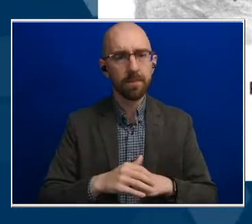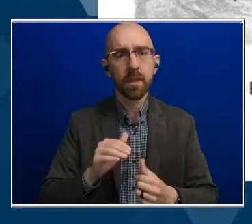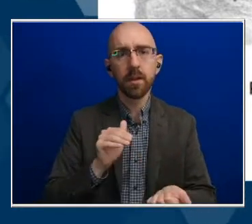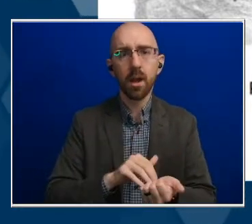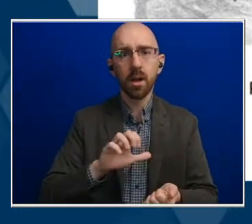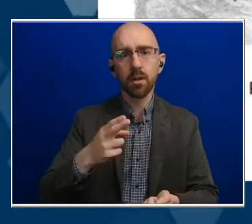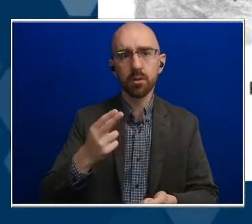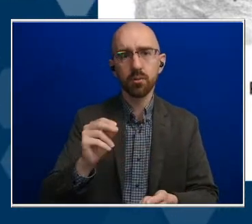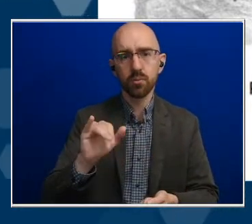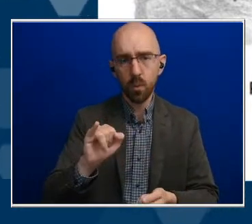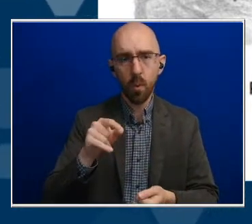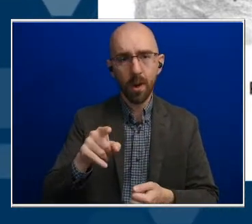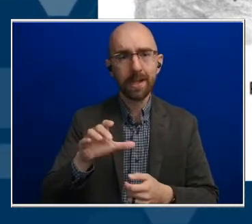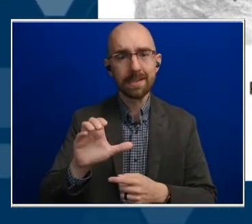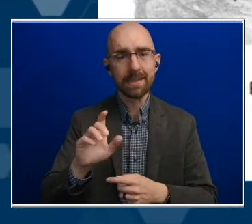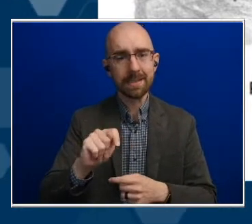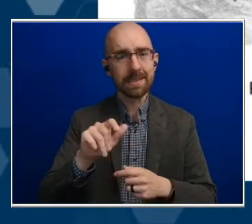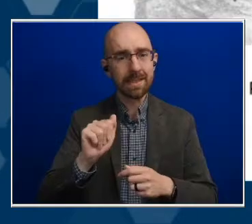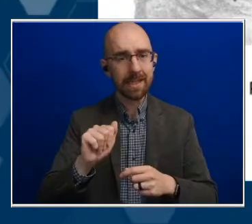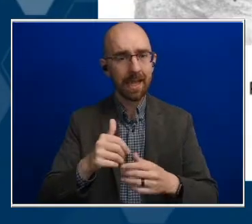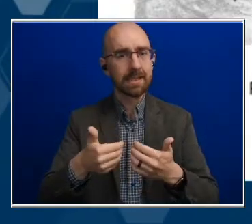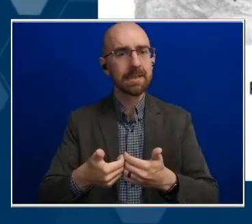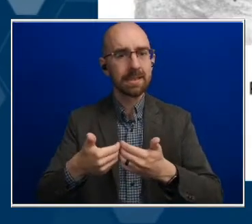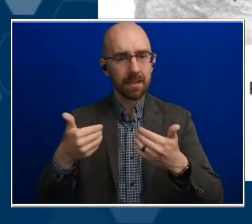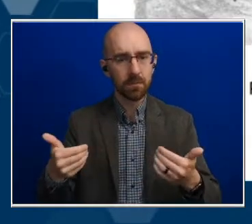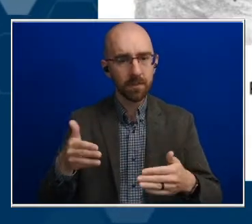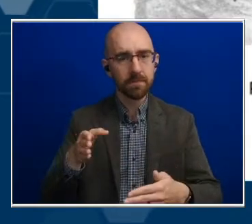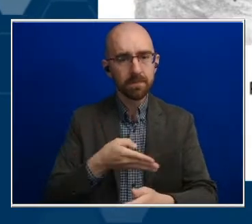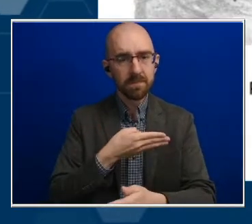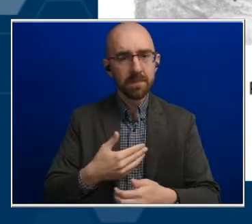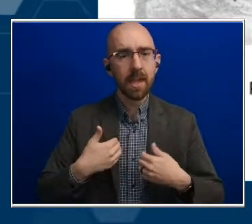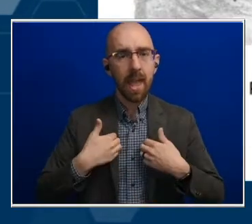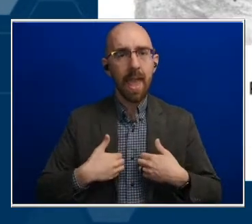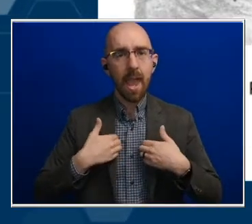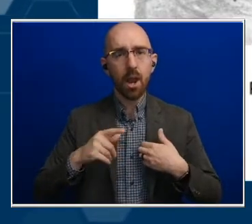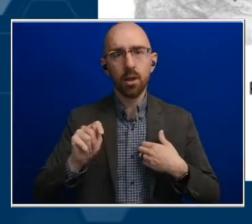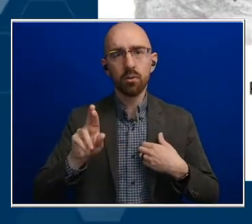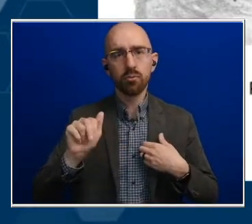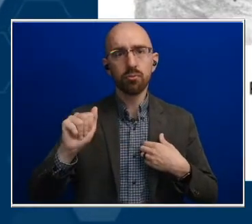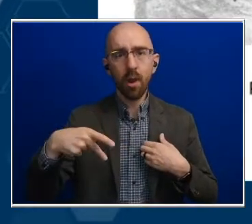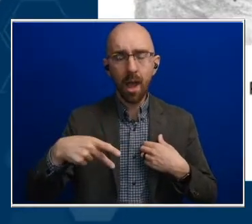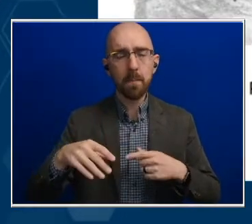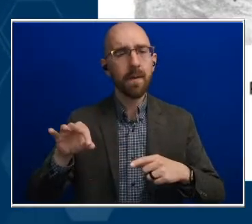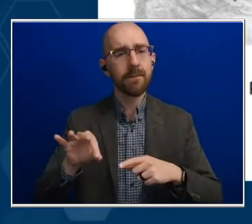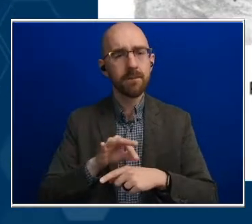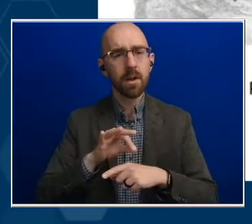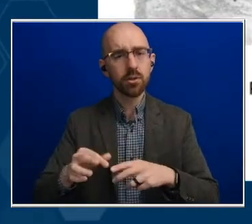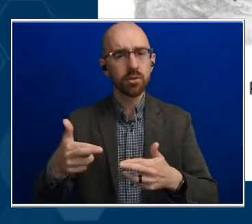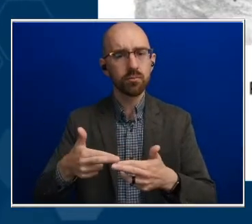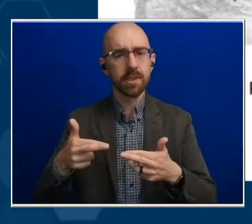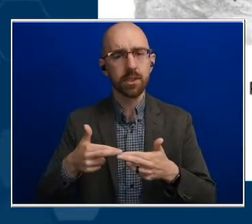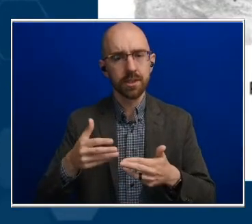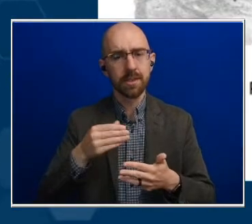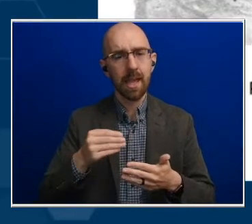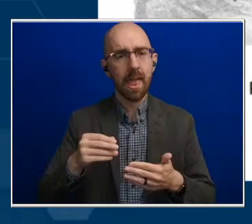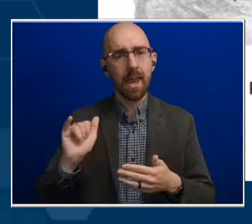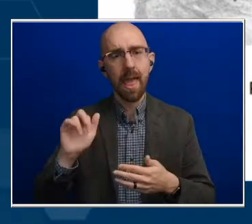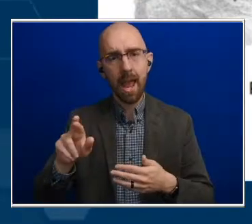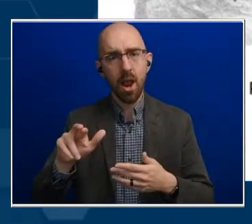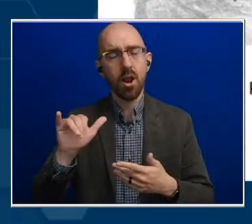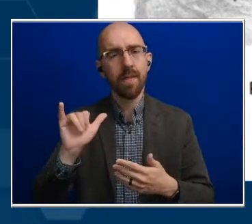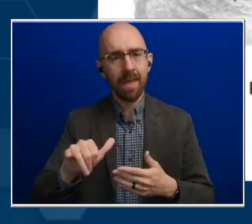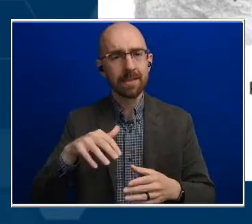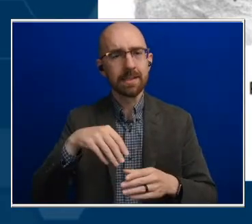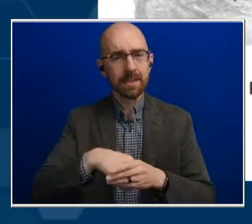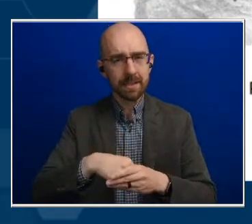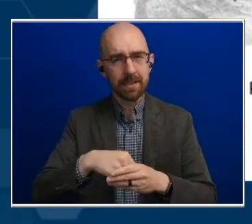actually separate between air trapping in functional regions and air that is in what